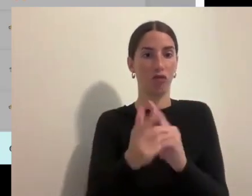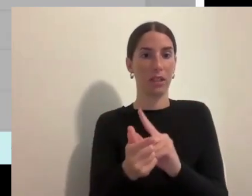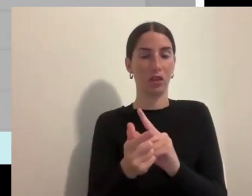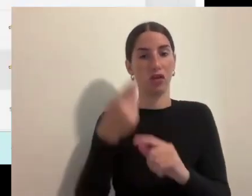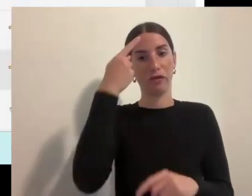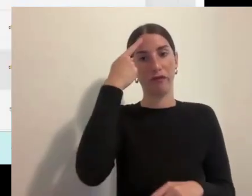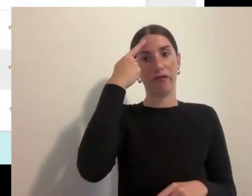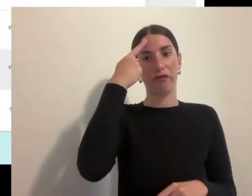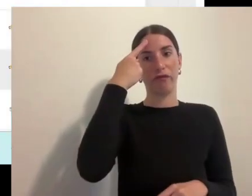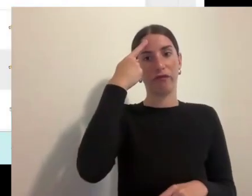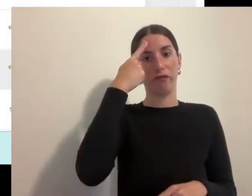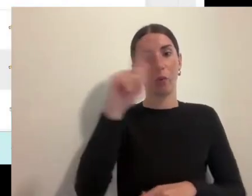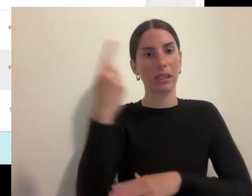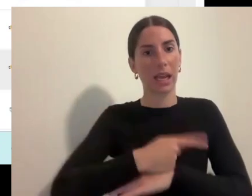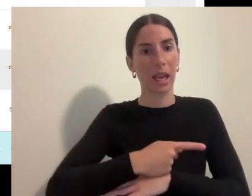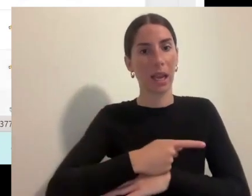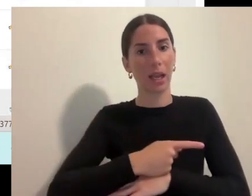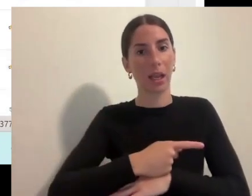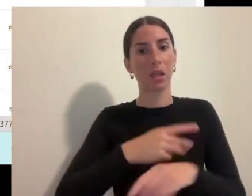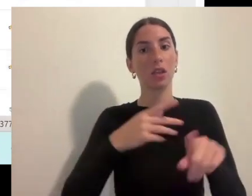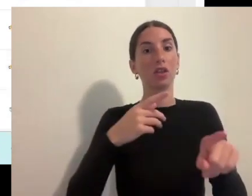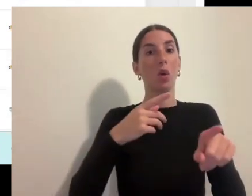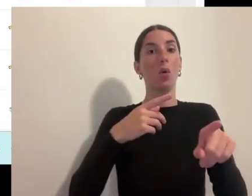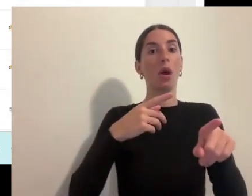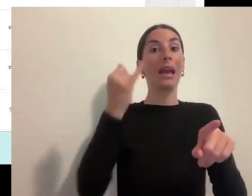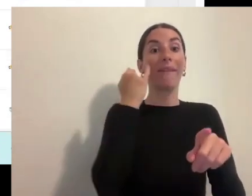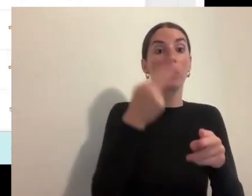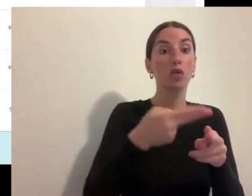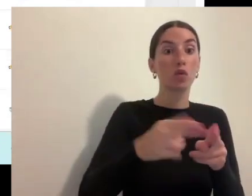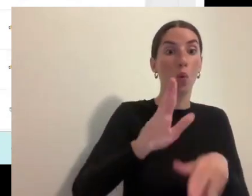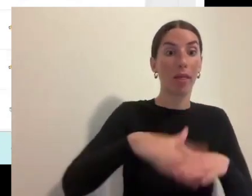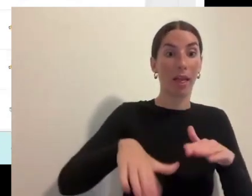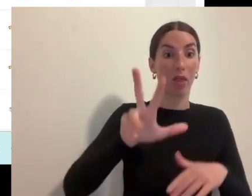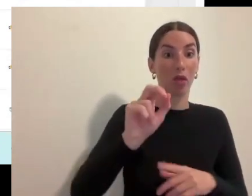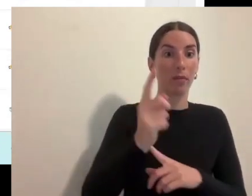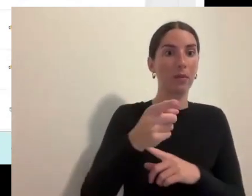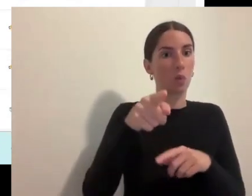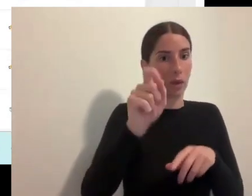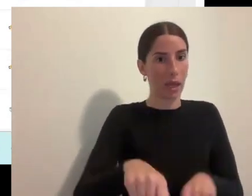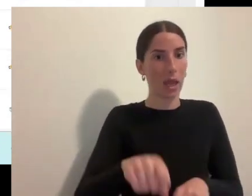day. So if your transcriptions are shorter than 30 minutes, you can do up to 3 every